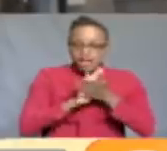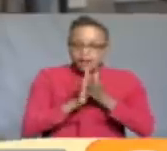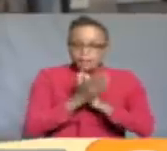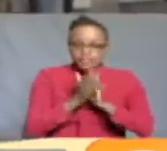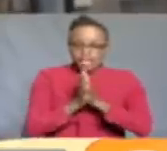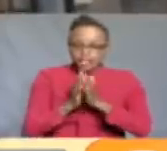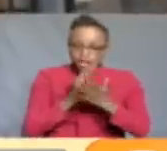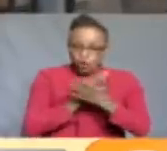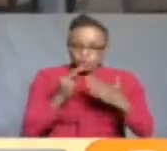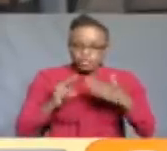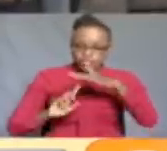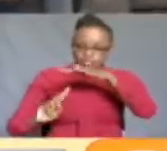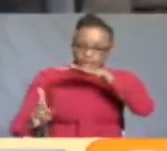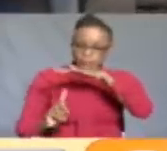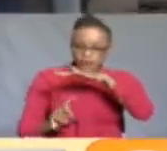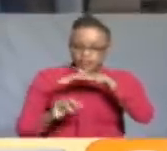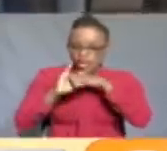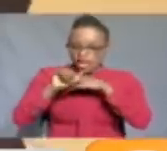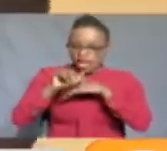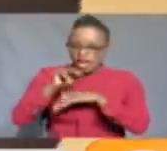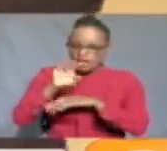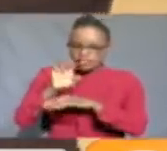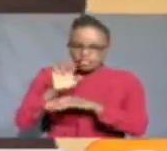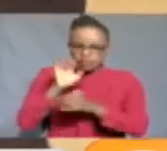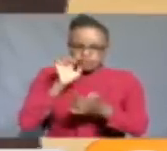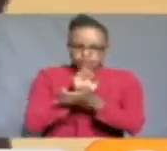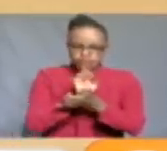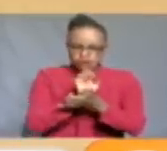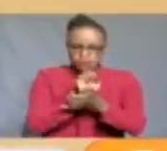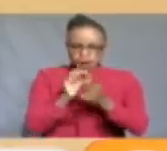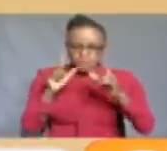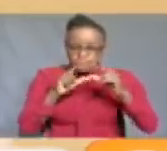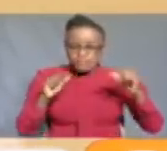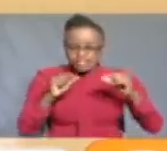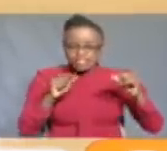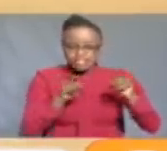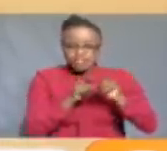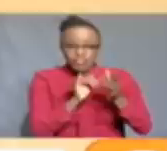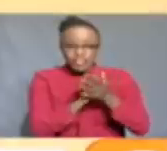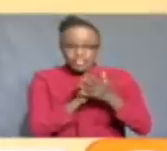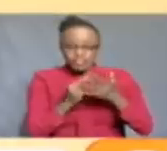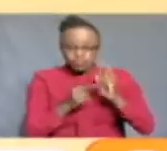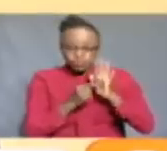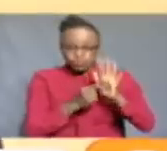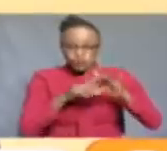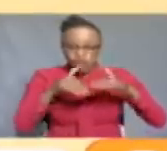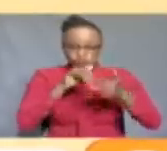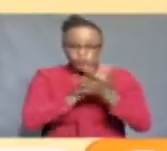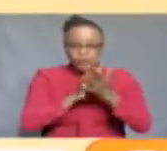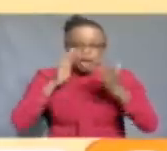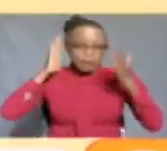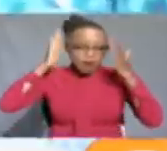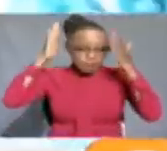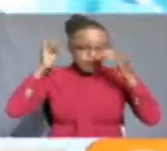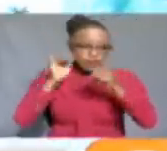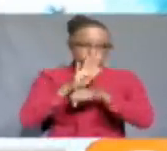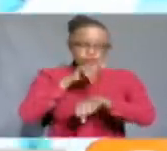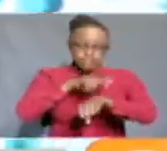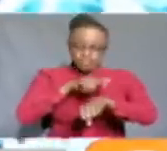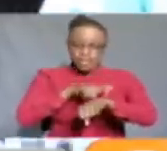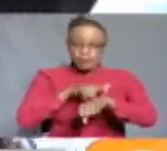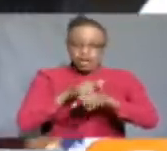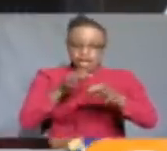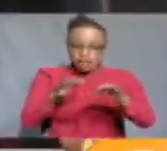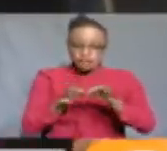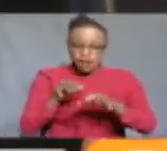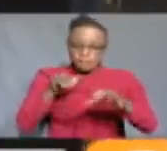Holiness Ministries. Jane, convicted by the message from the prophet, chose the narrow path of becoming a bishop full-time. Her